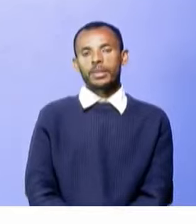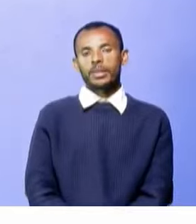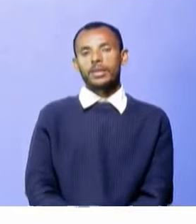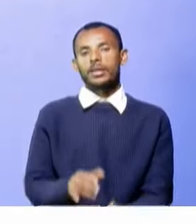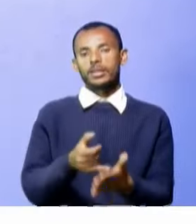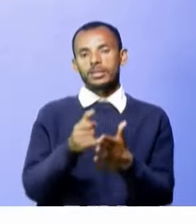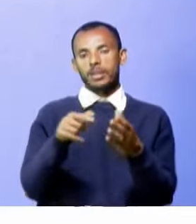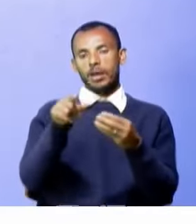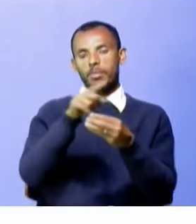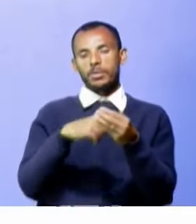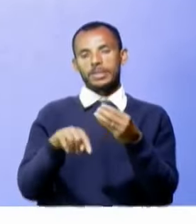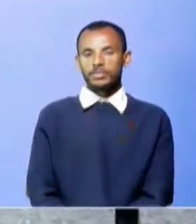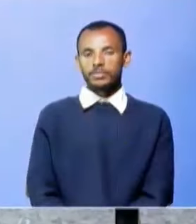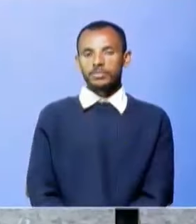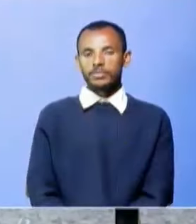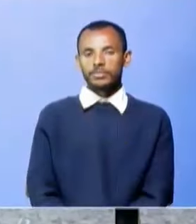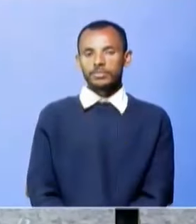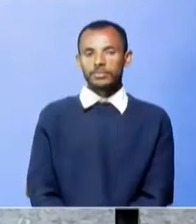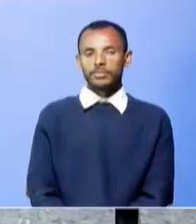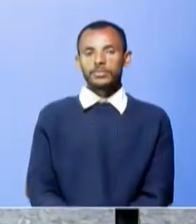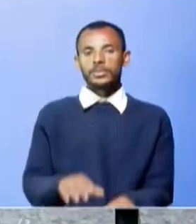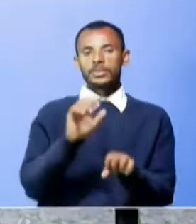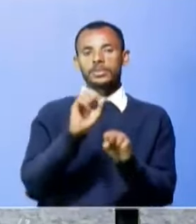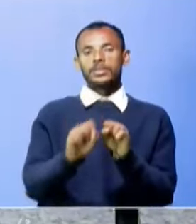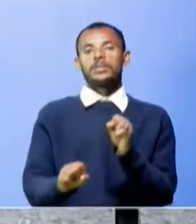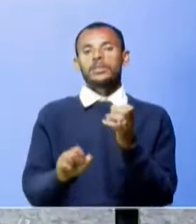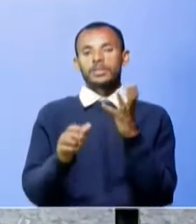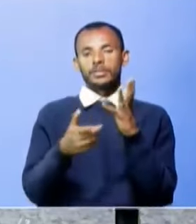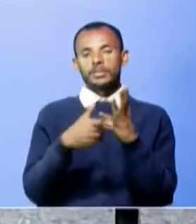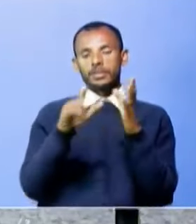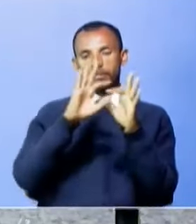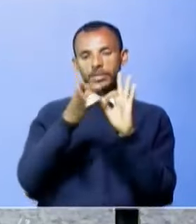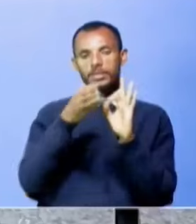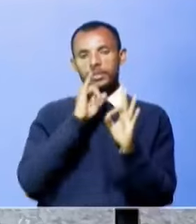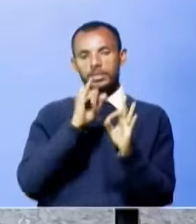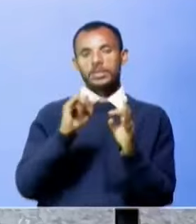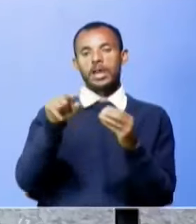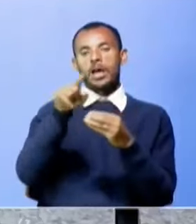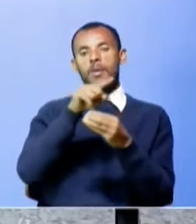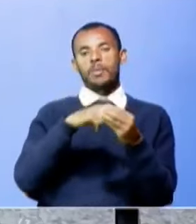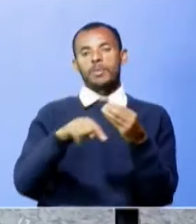about certain events. So the fifth definition is about